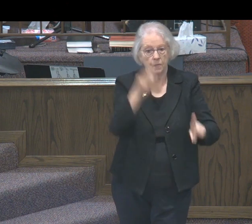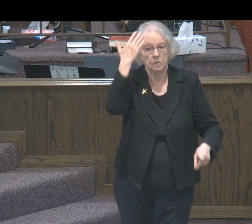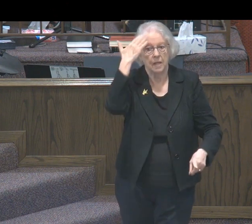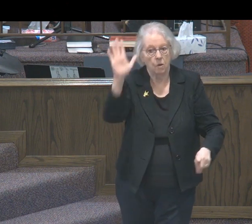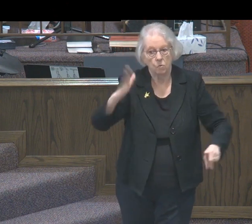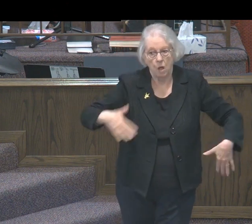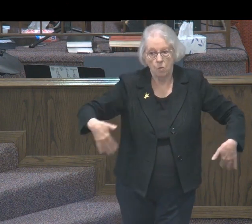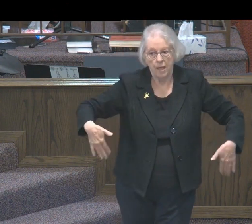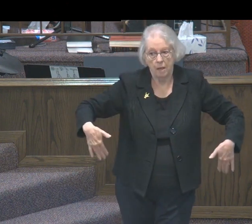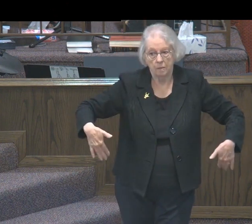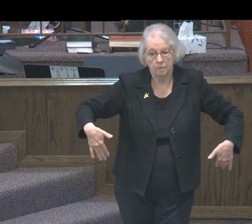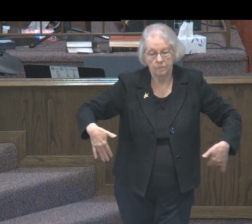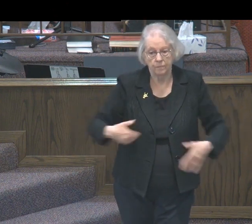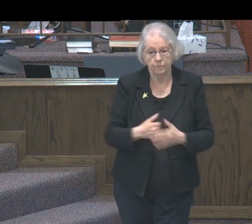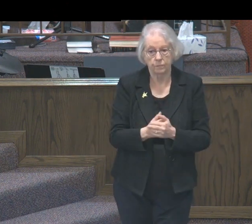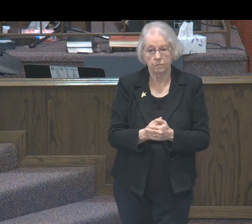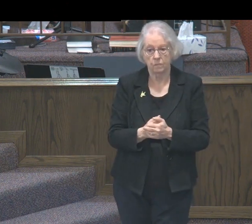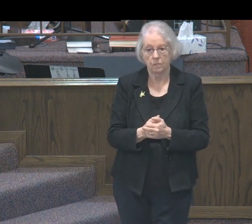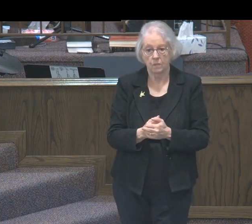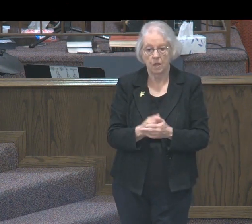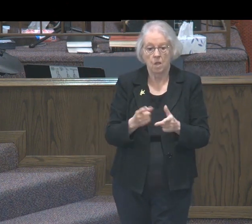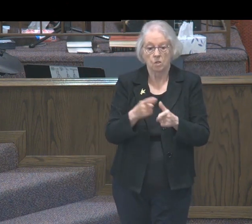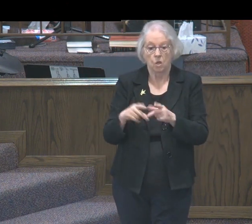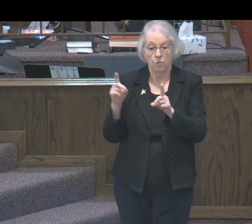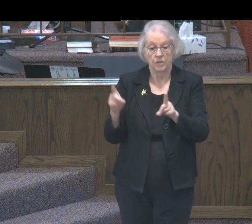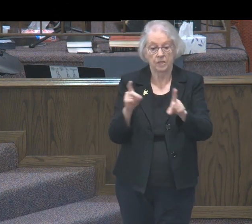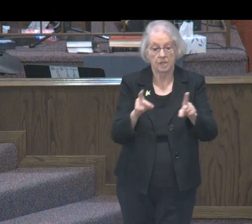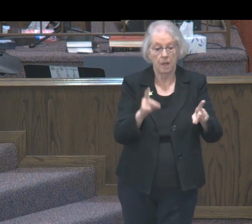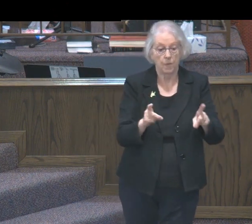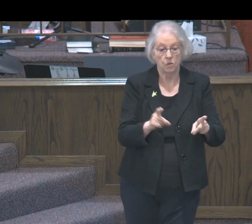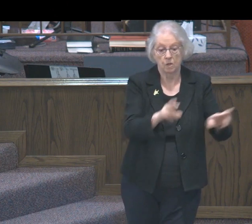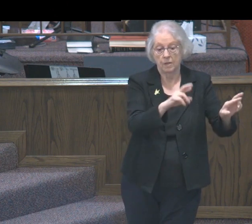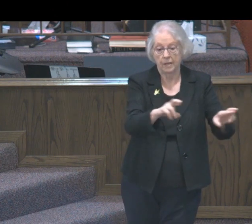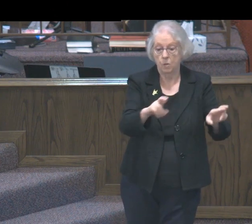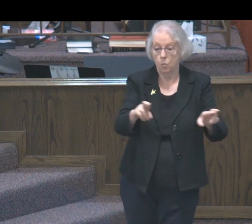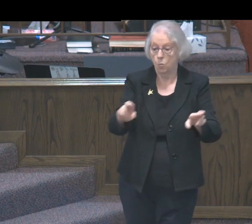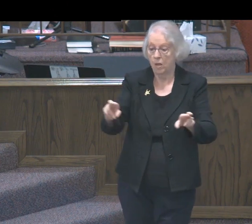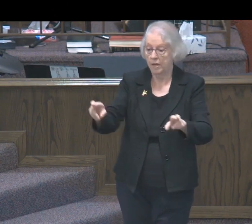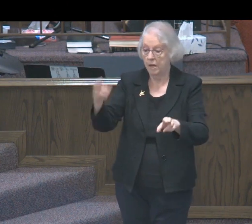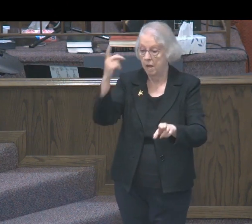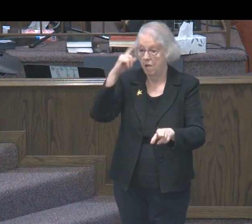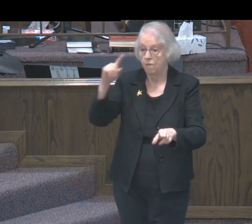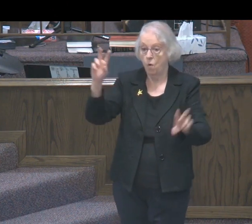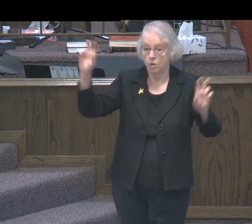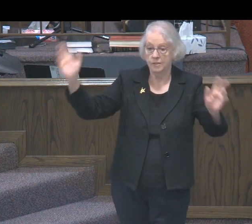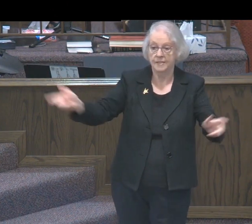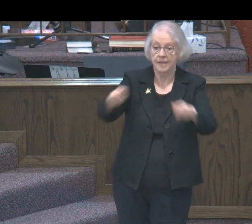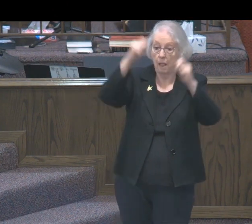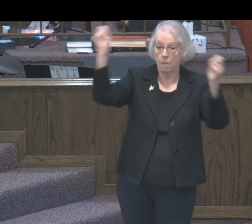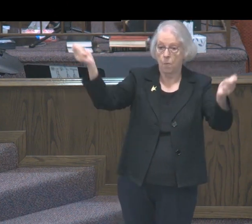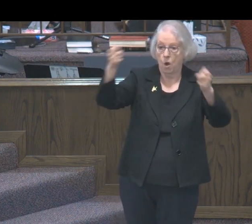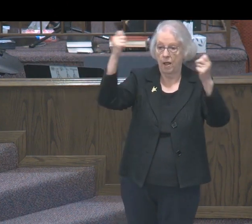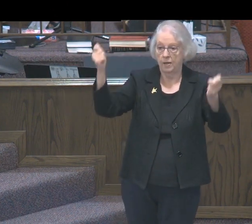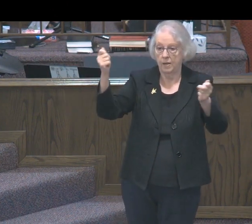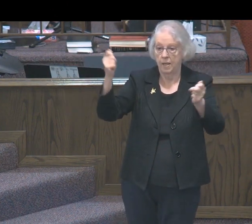they were coming to the feast of the Passover was a time set aside specifically for